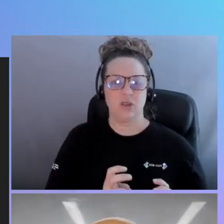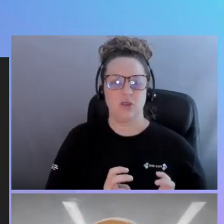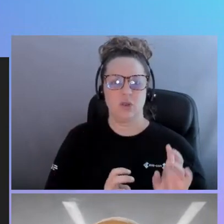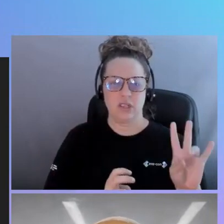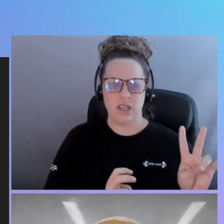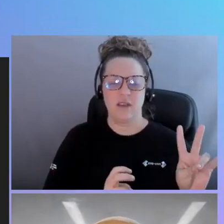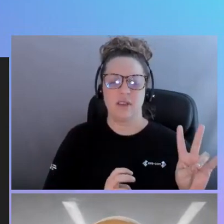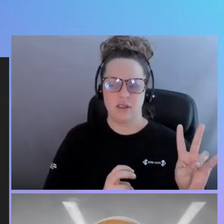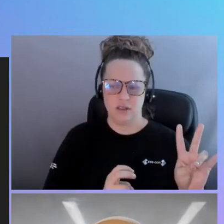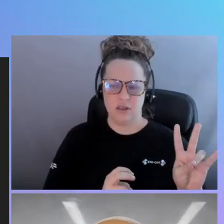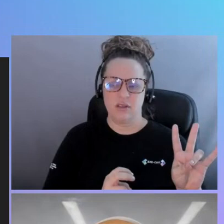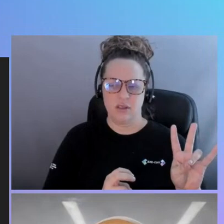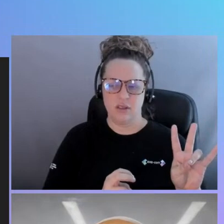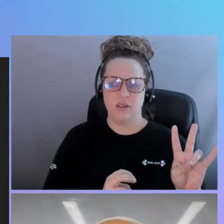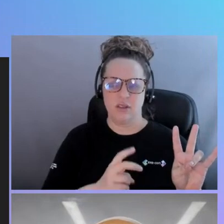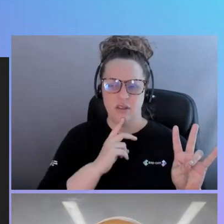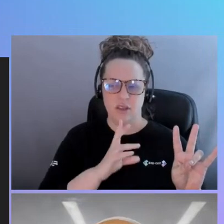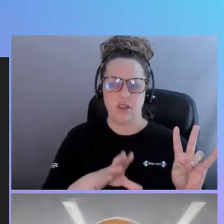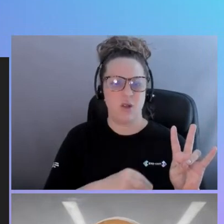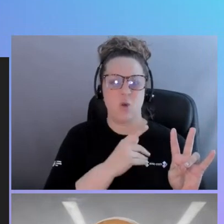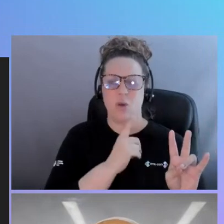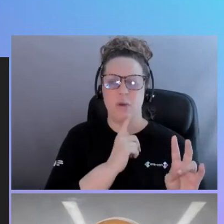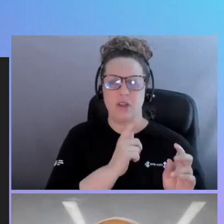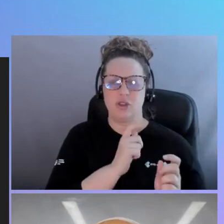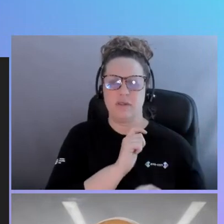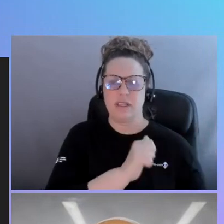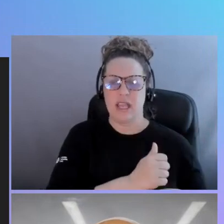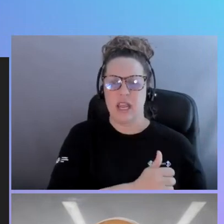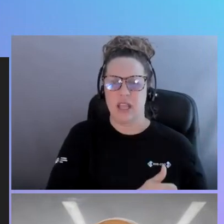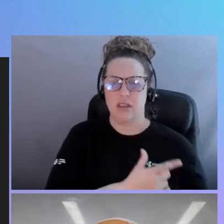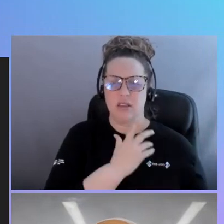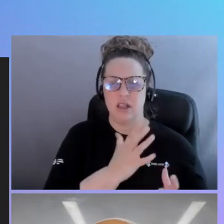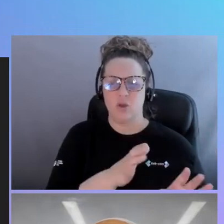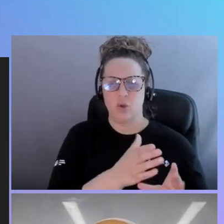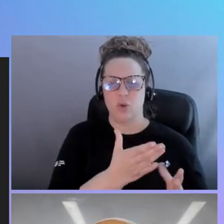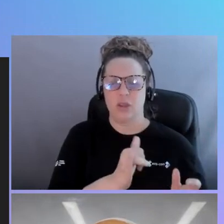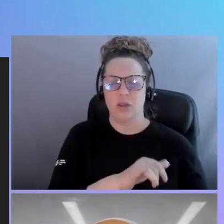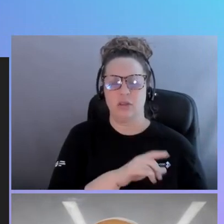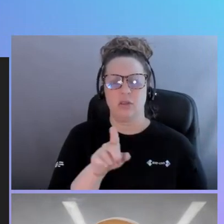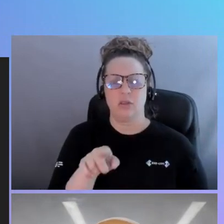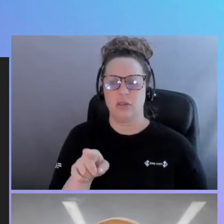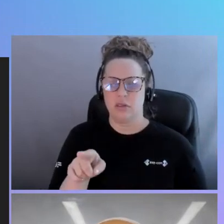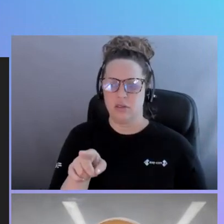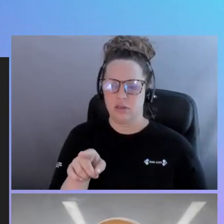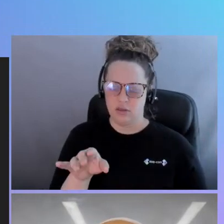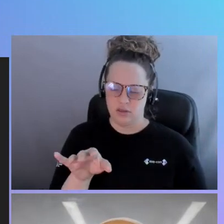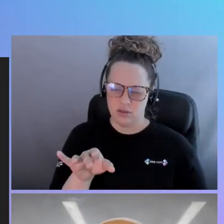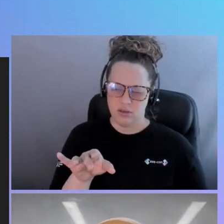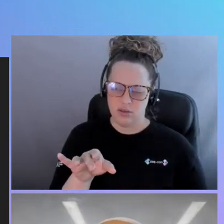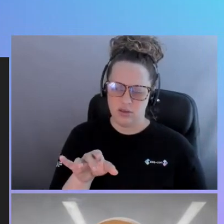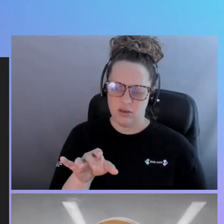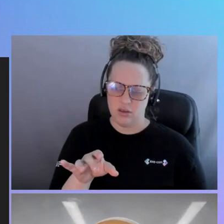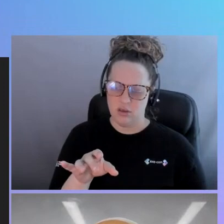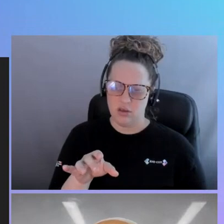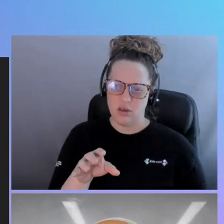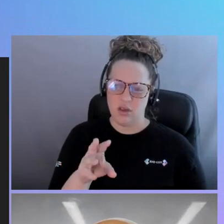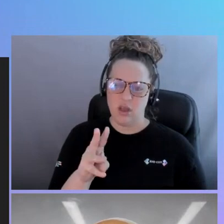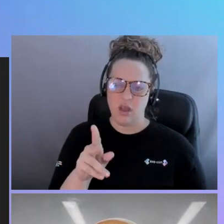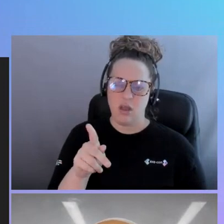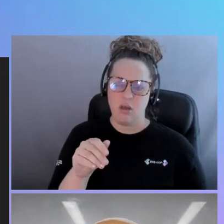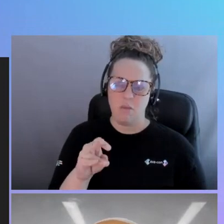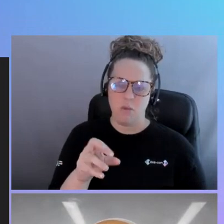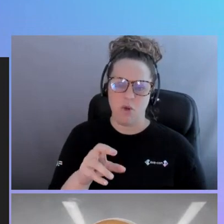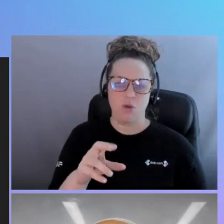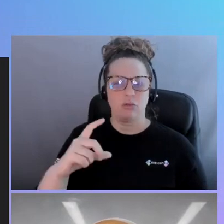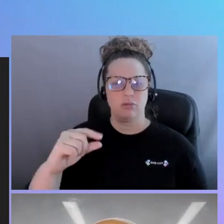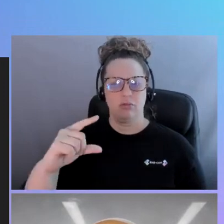and they introduced a bunch of settings that could let you do things like have bolder text or